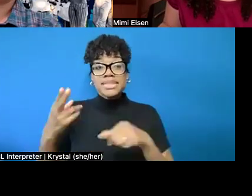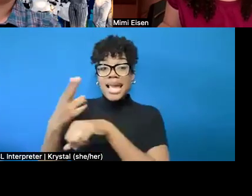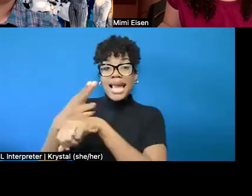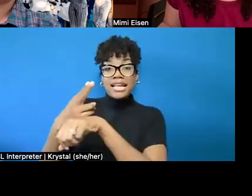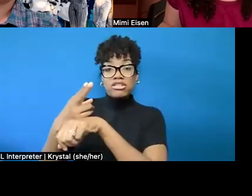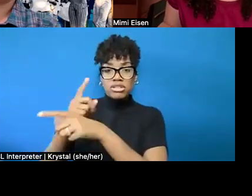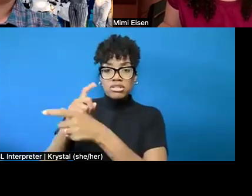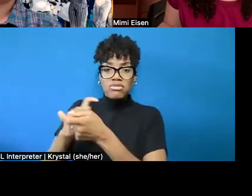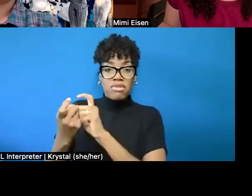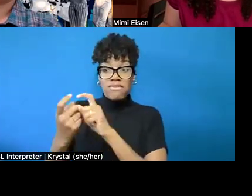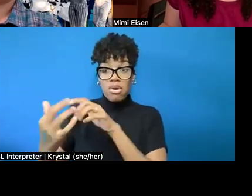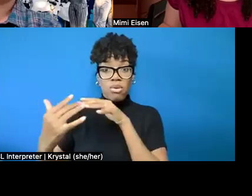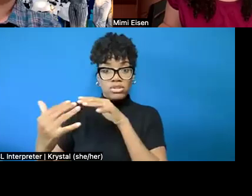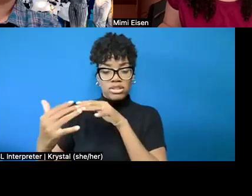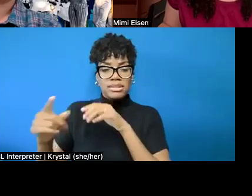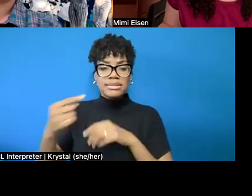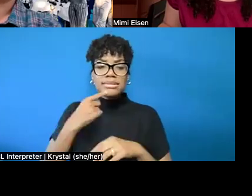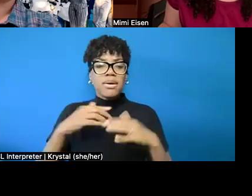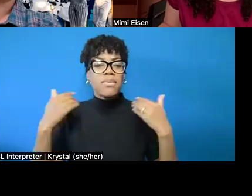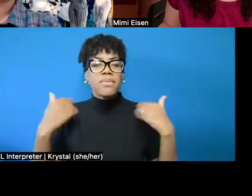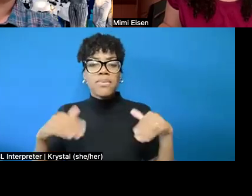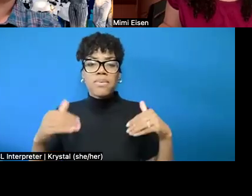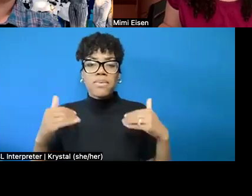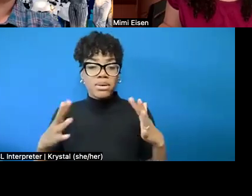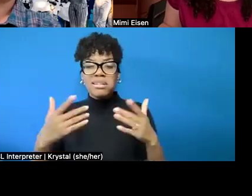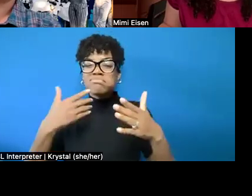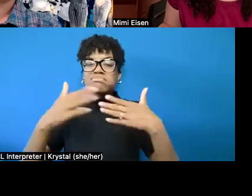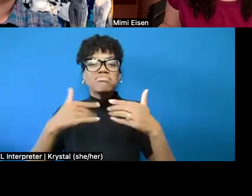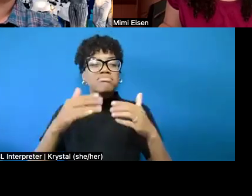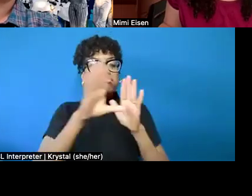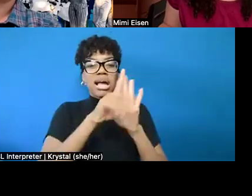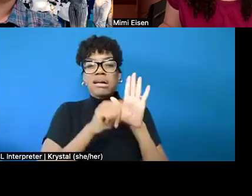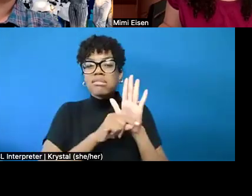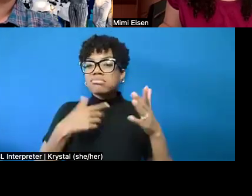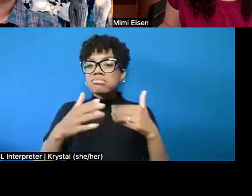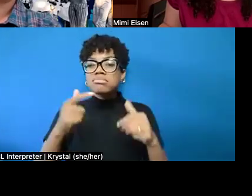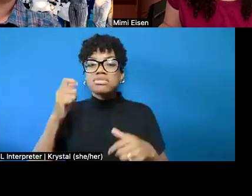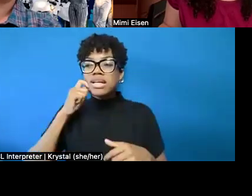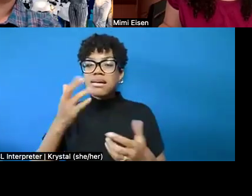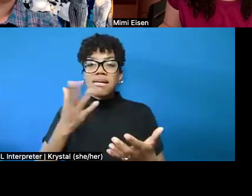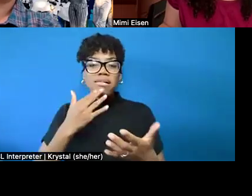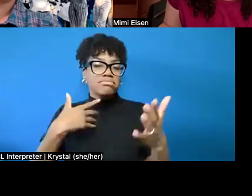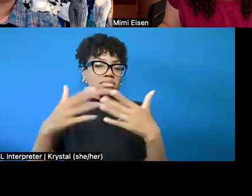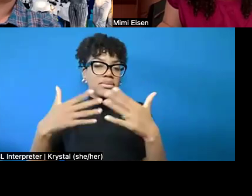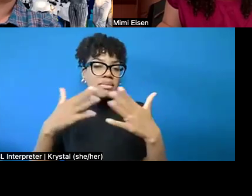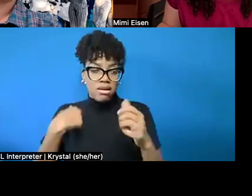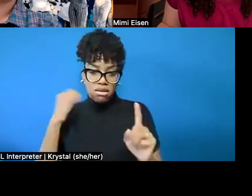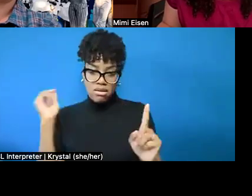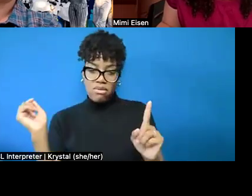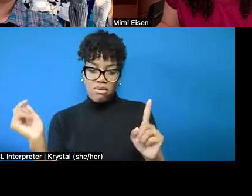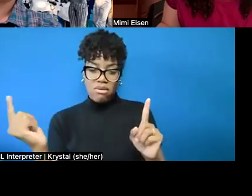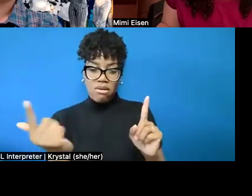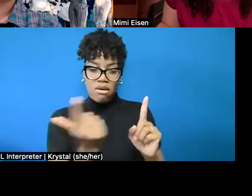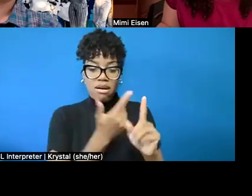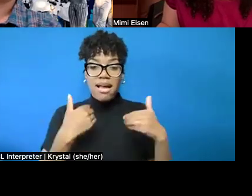their background, they're all now Haitians, right? And that completely undermines one of the most common excuses